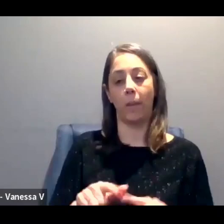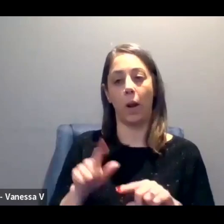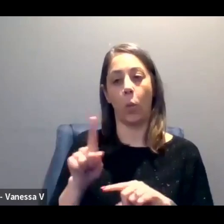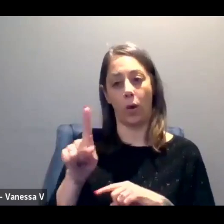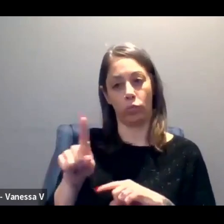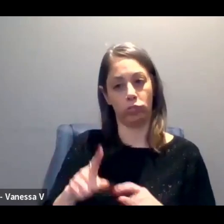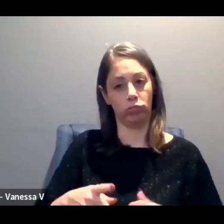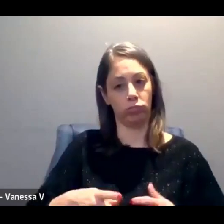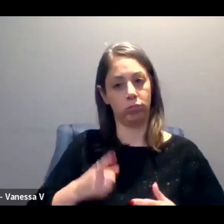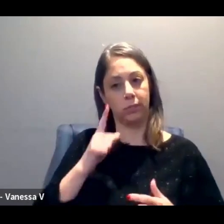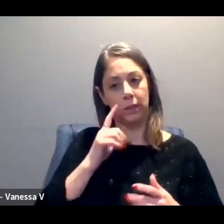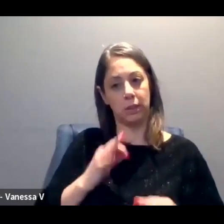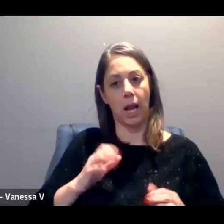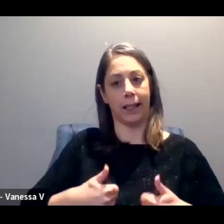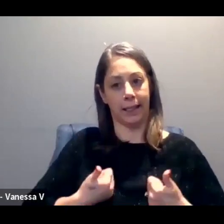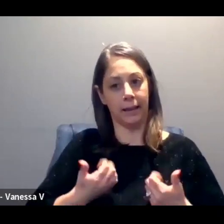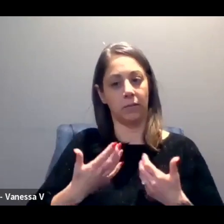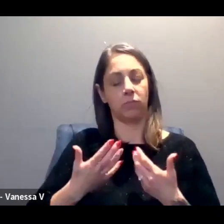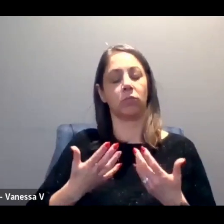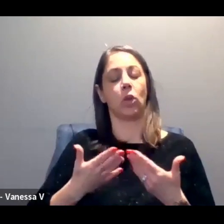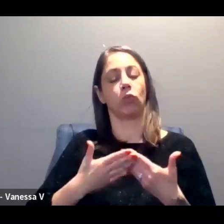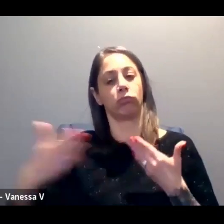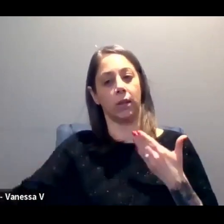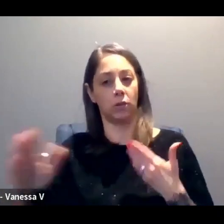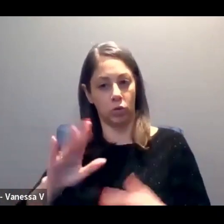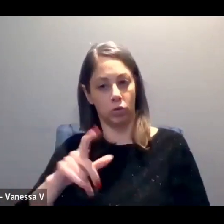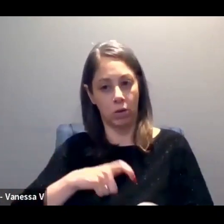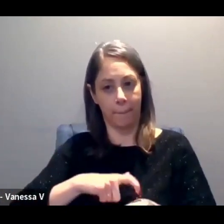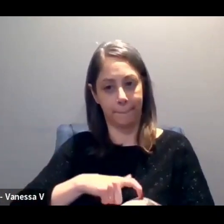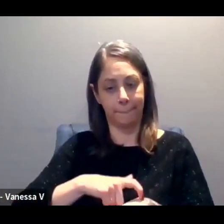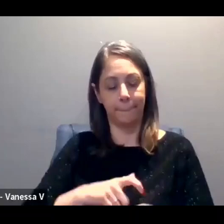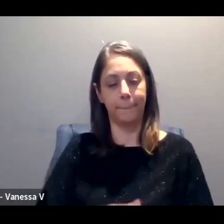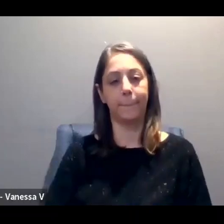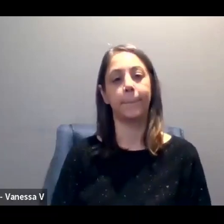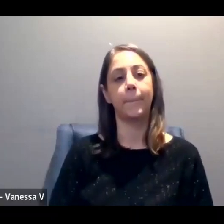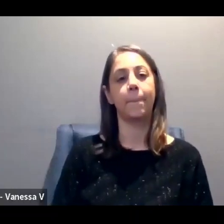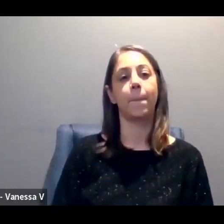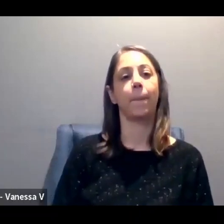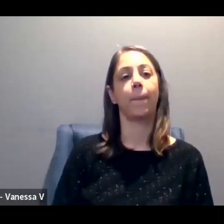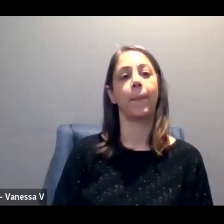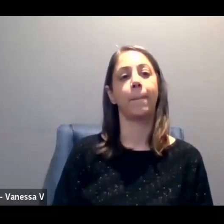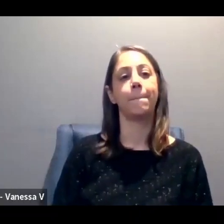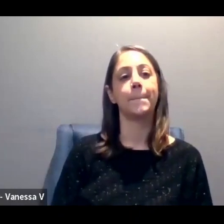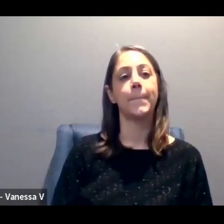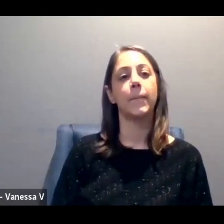choosing to live and spend the rest of your time. Next slide.